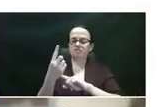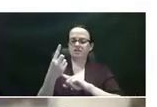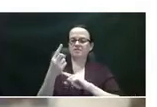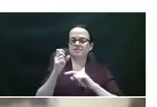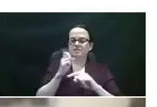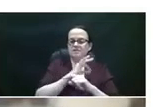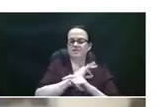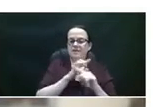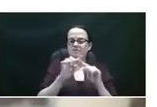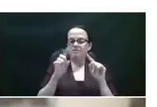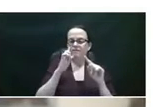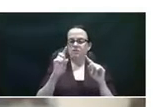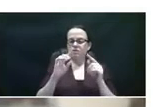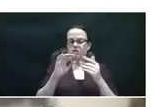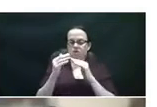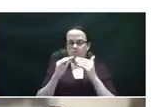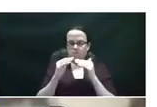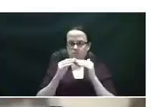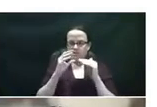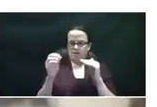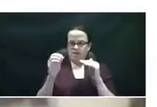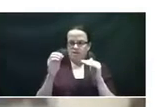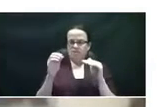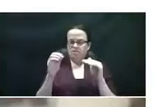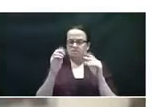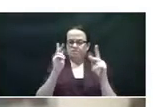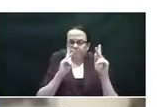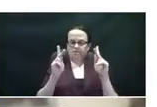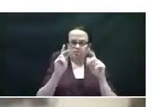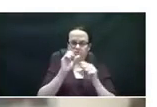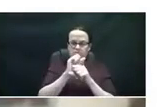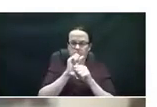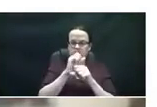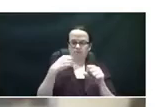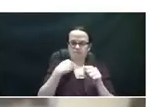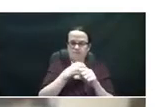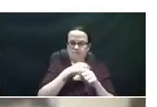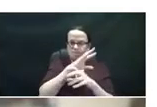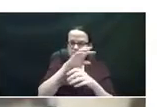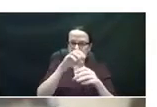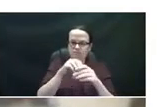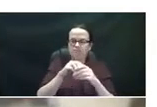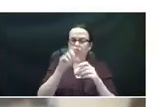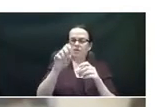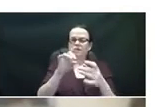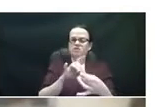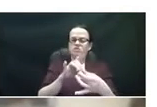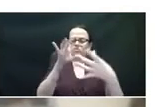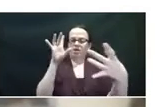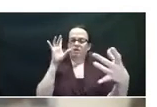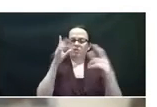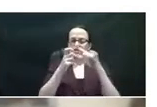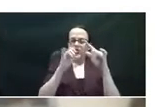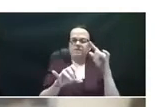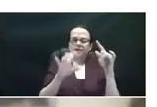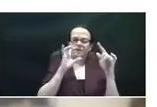staff, but to our community members, our associates. And we broke away, we had to break away from this old